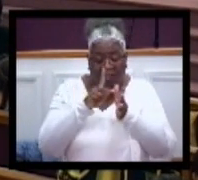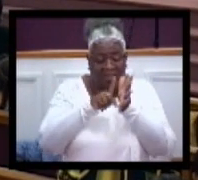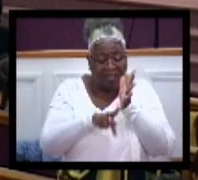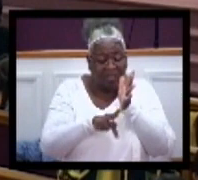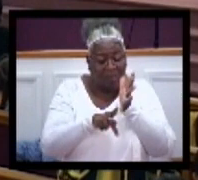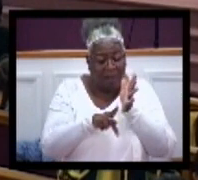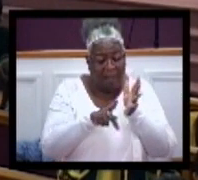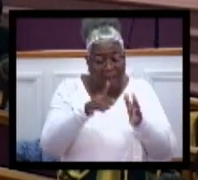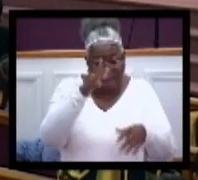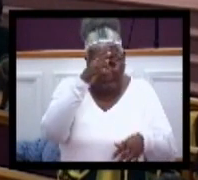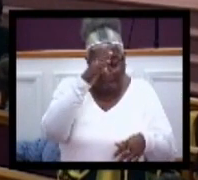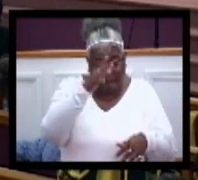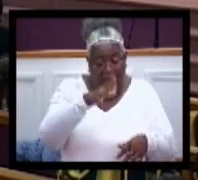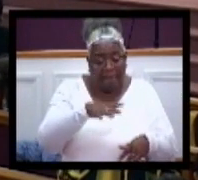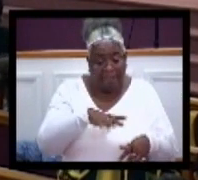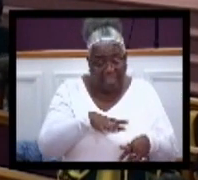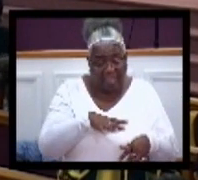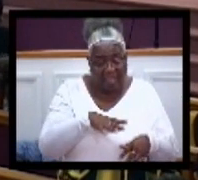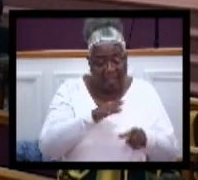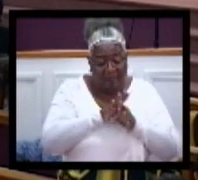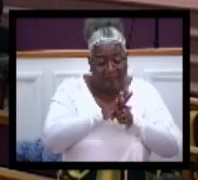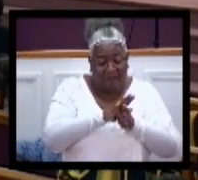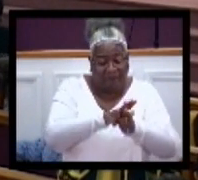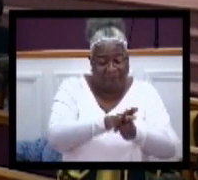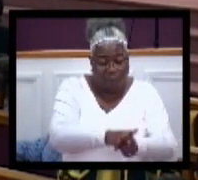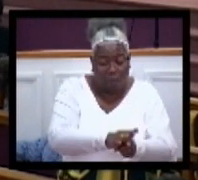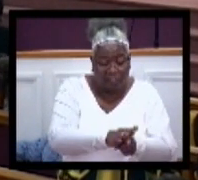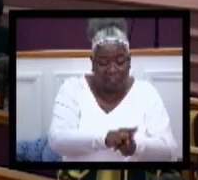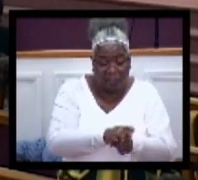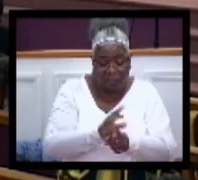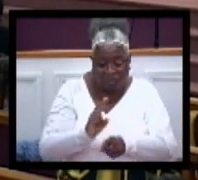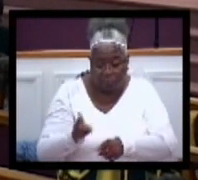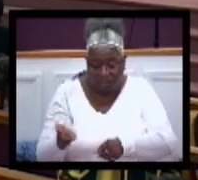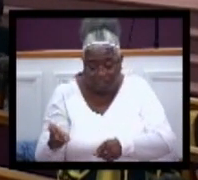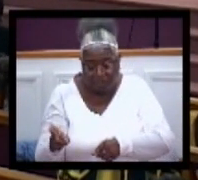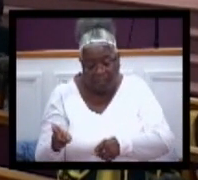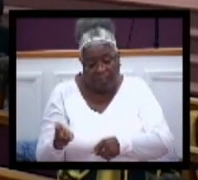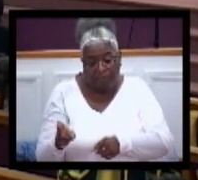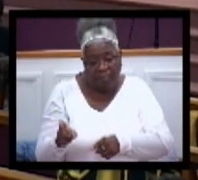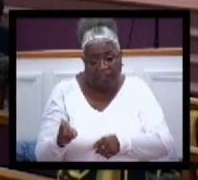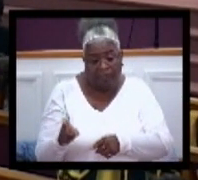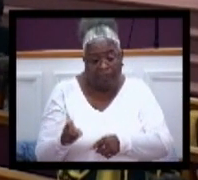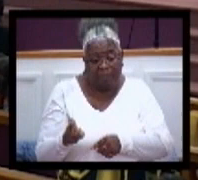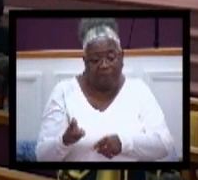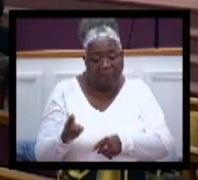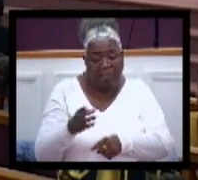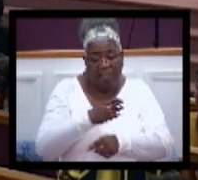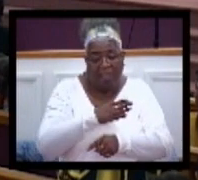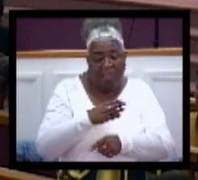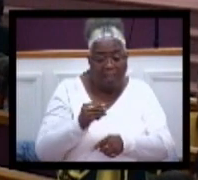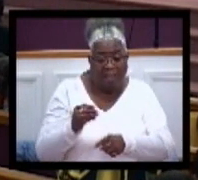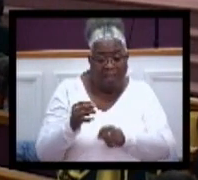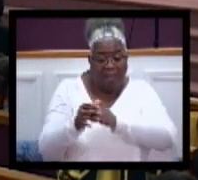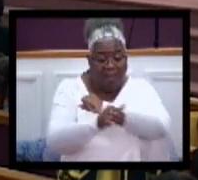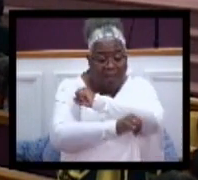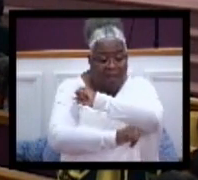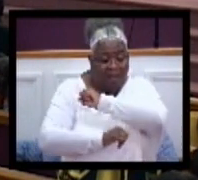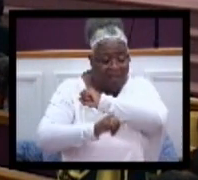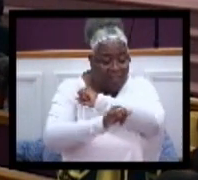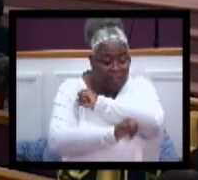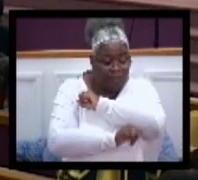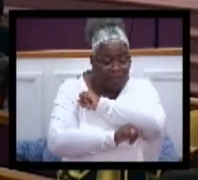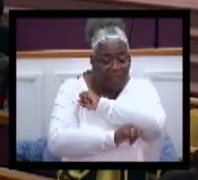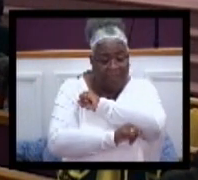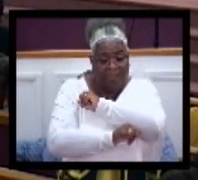man and was forced to flee from his home and country in